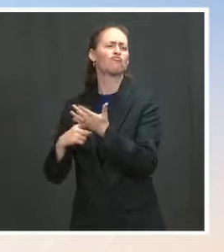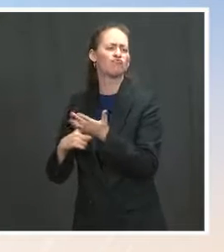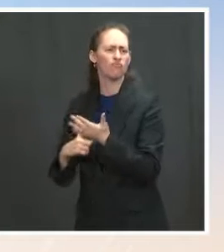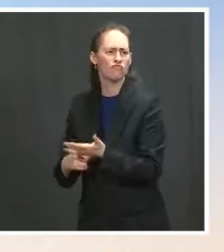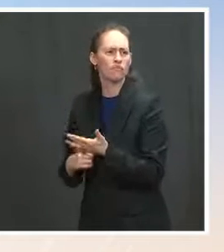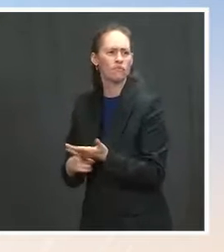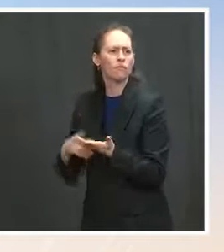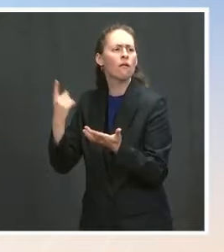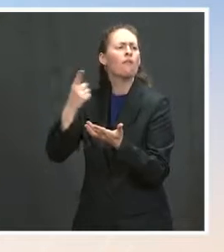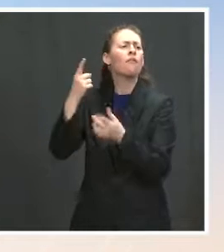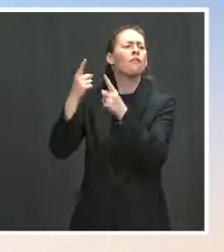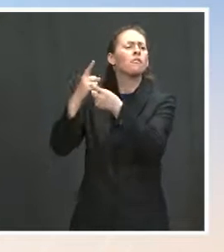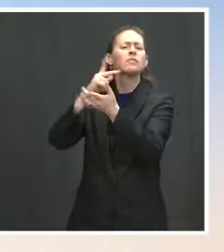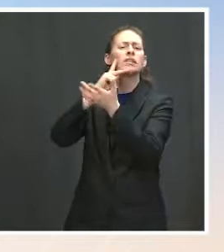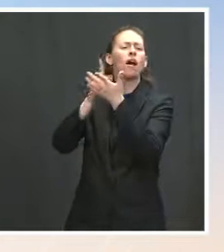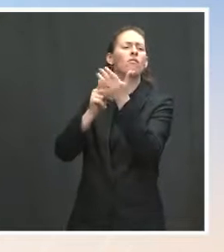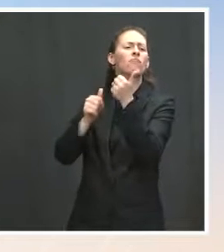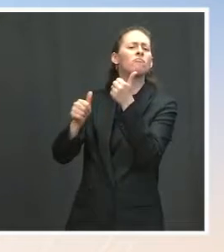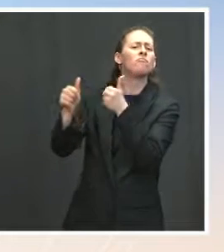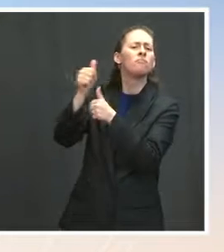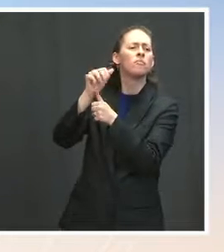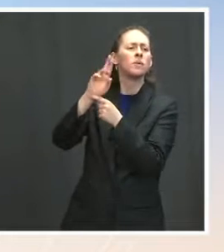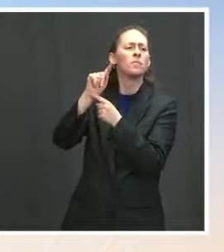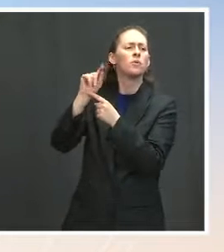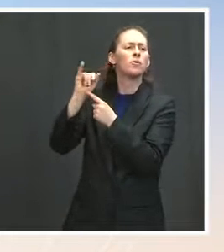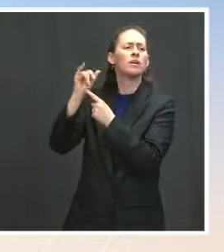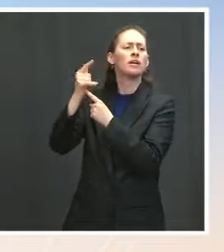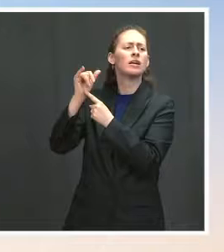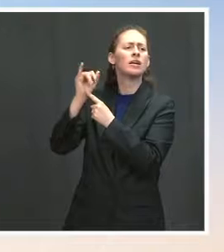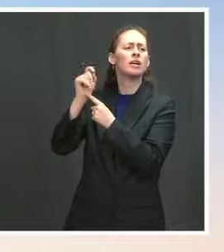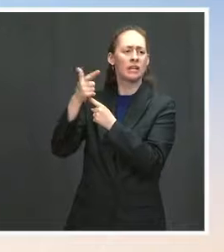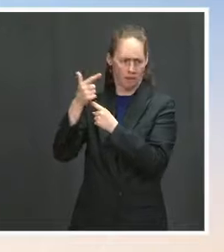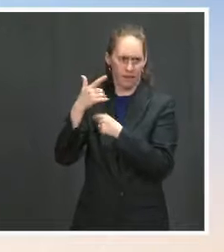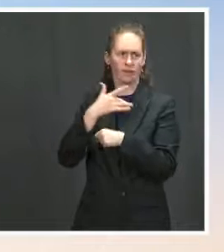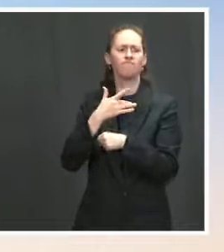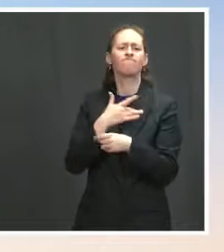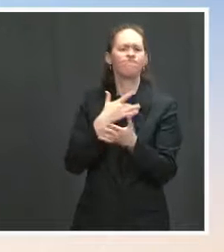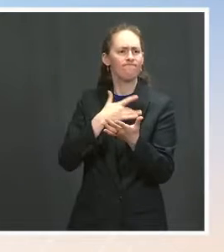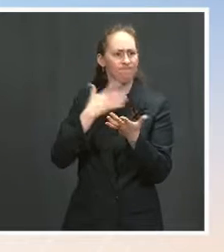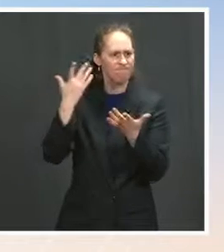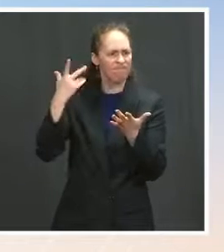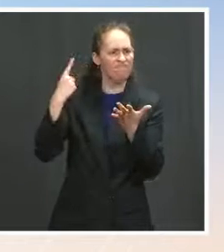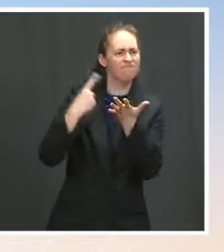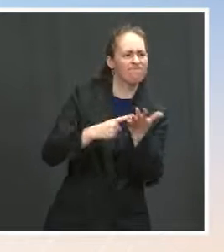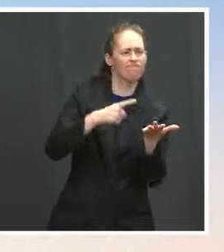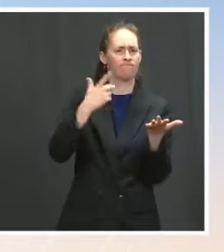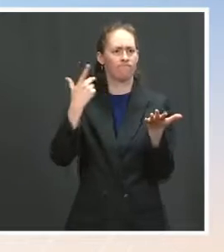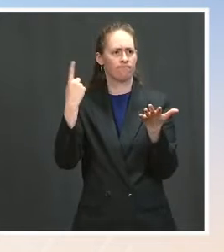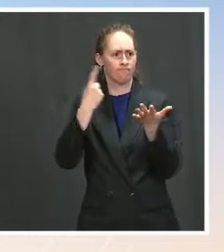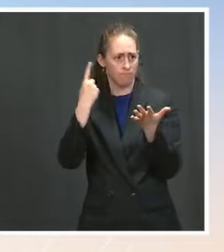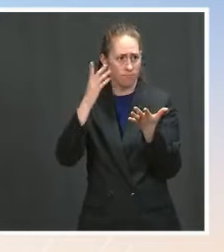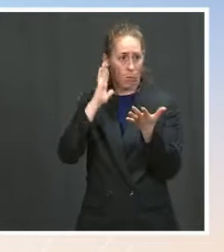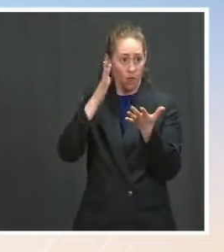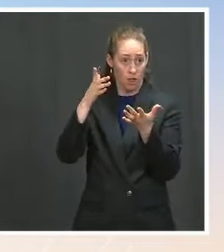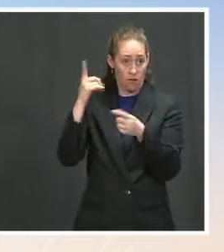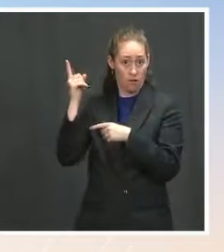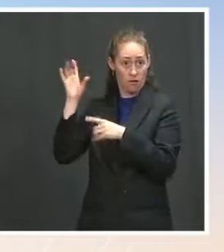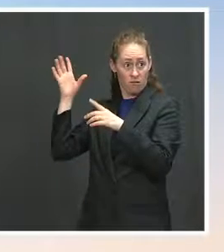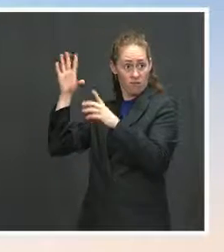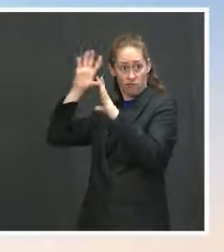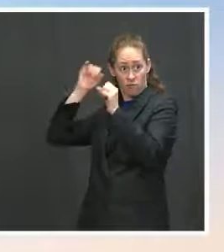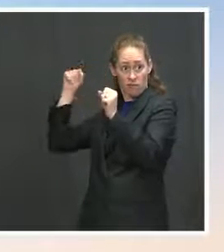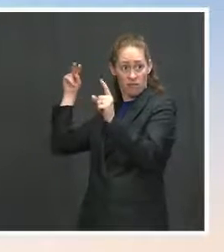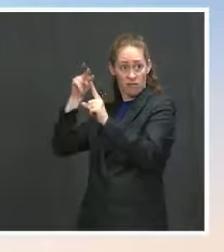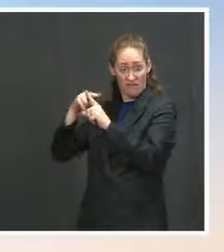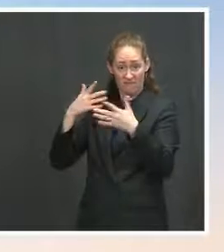view Monday as a deadline for any breakthroughs on these talks. So President Biden does not view Monday as a deadline. I think we're going